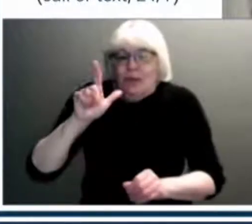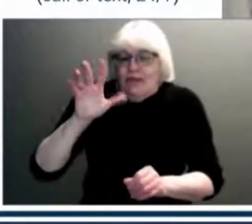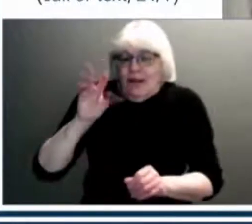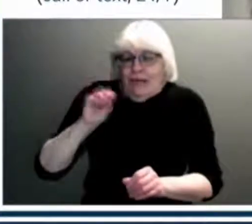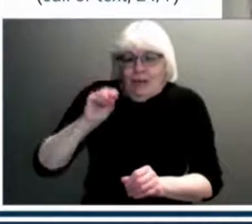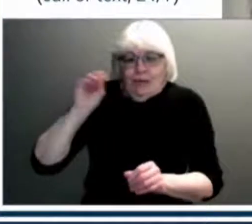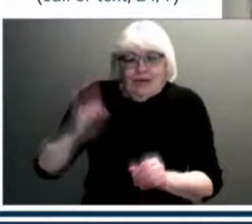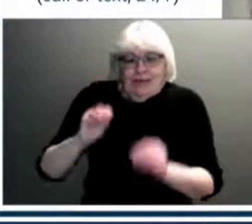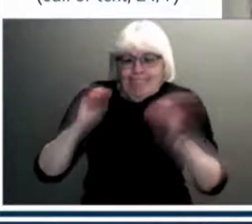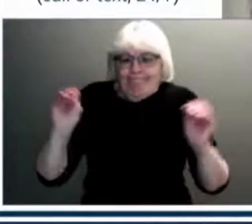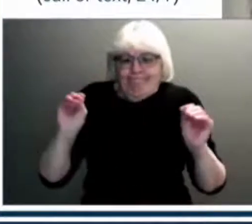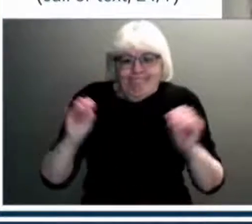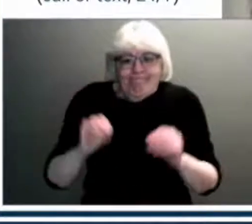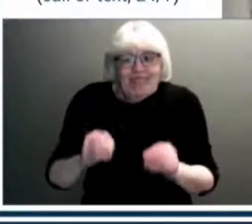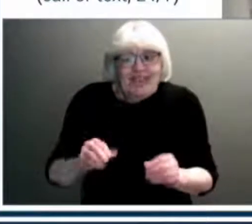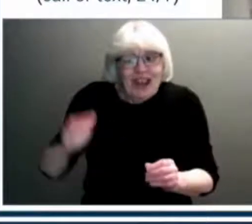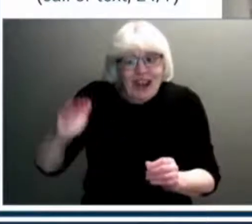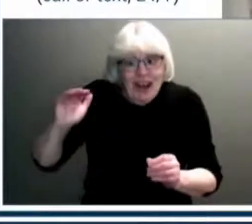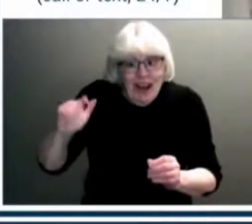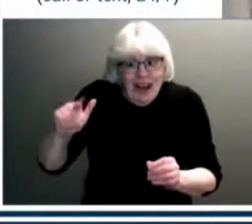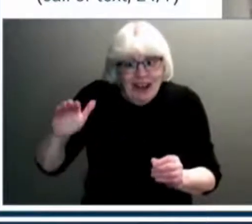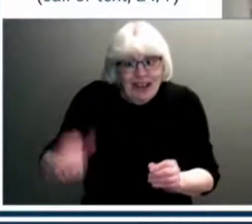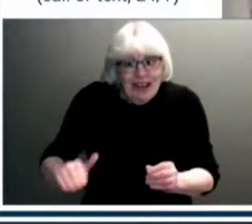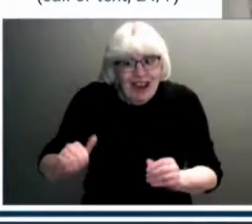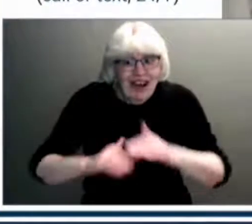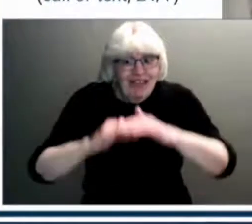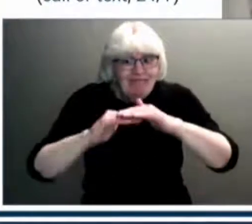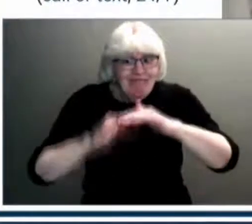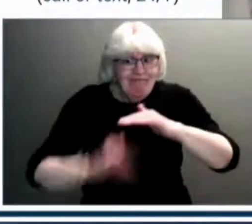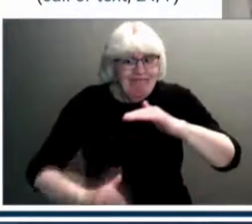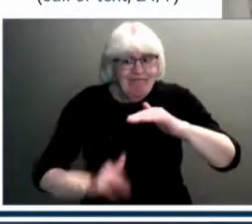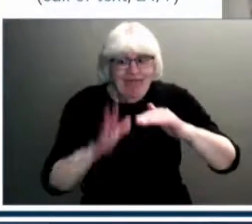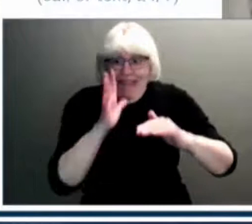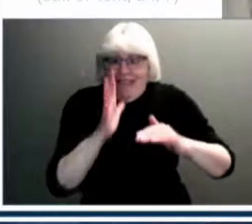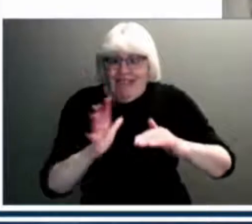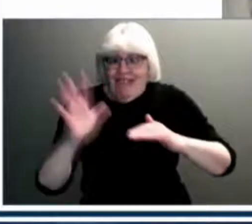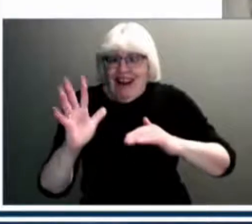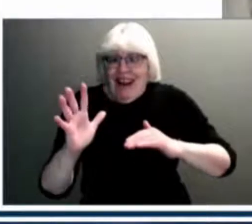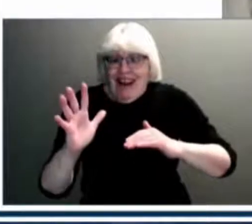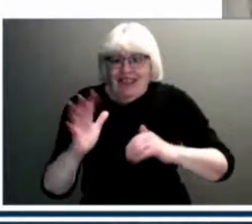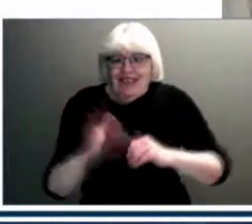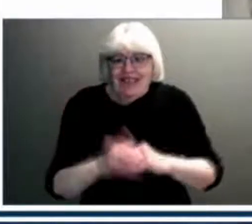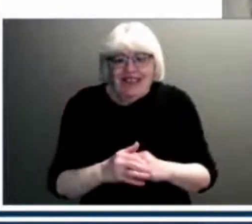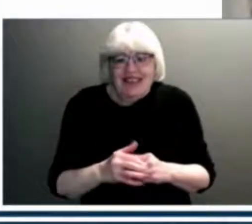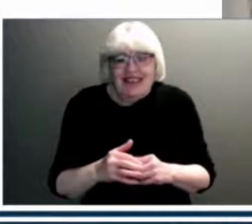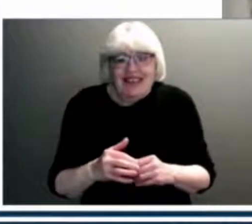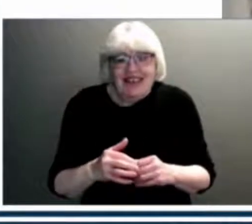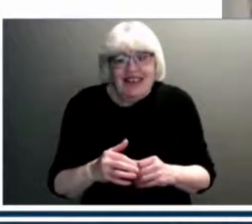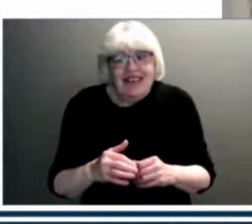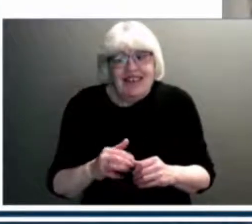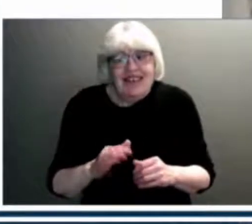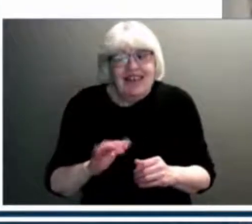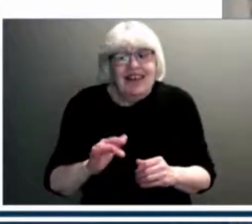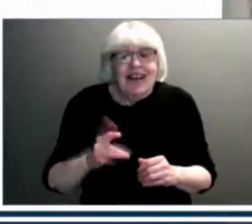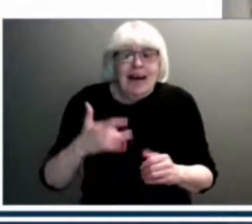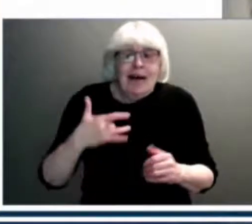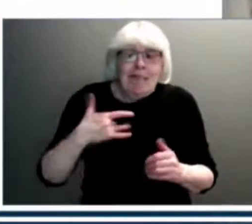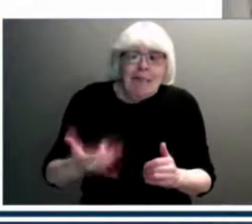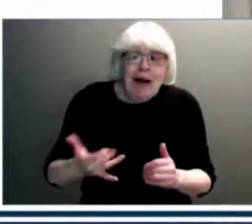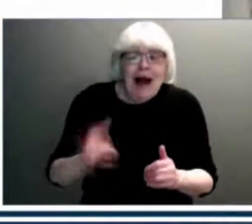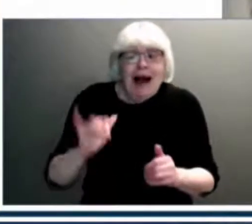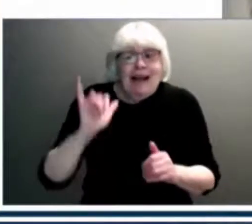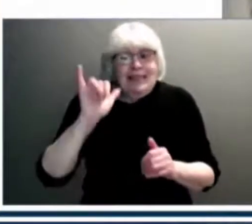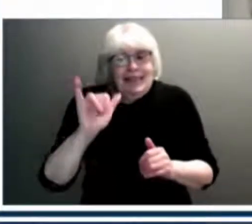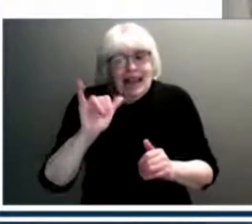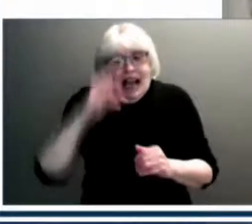hospital. The average length of stay of a COVID patient in Nova Scotia hospitals right now is 5.8 days. So we never